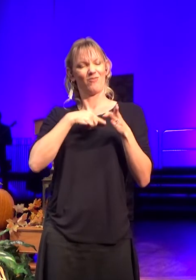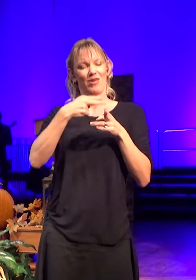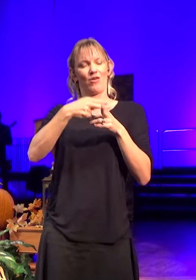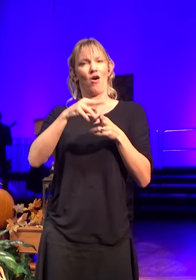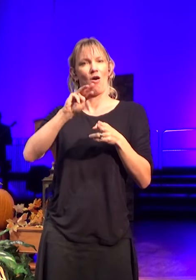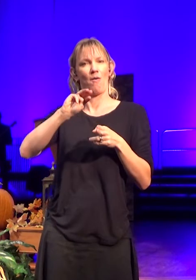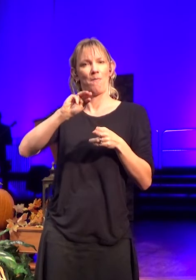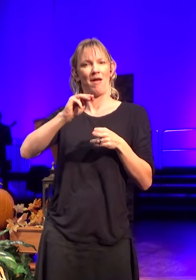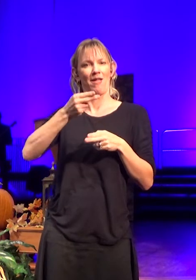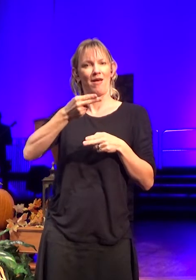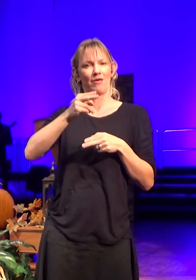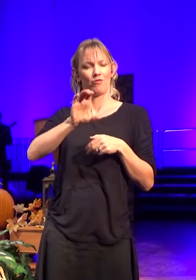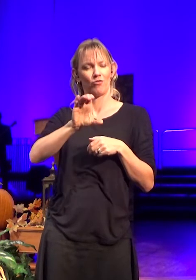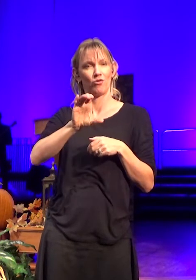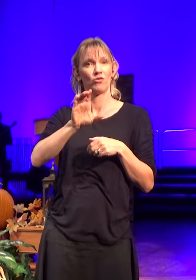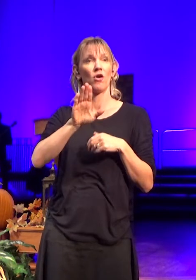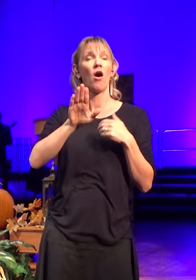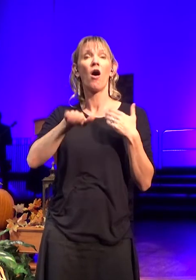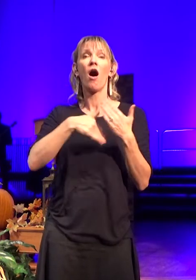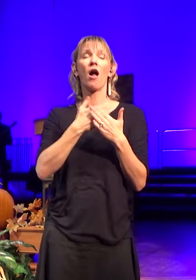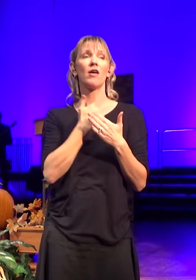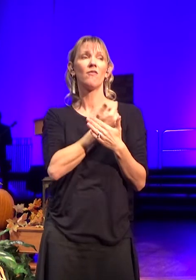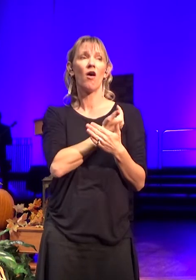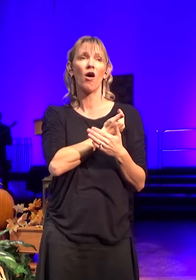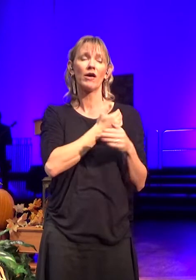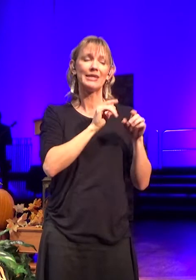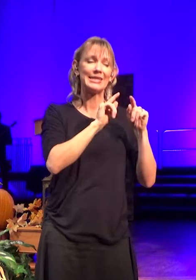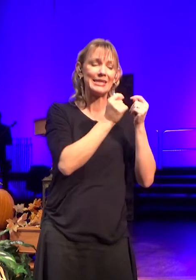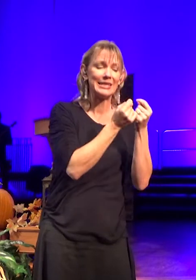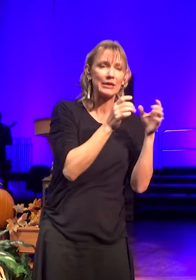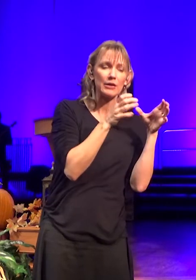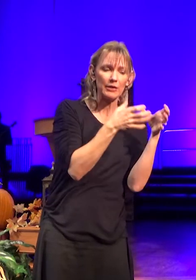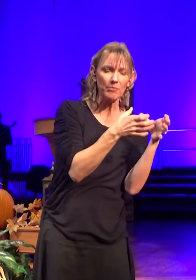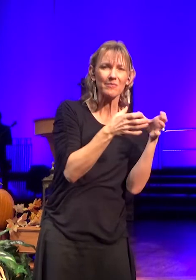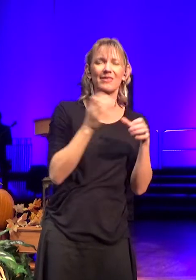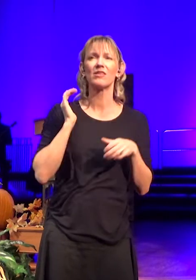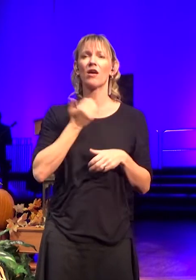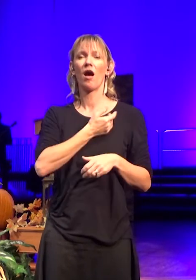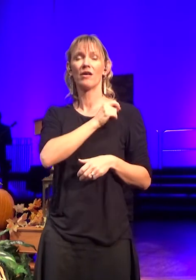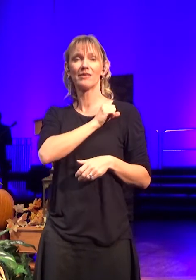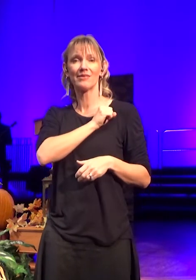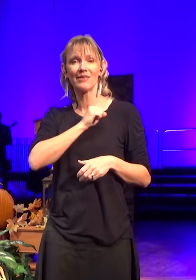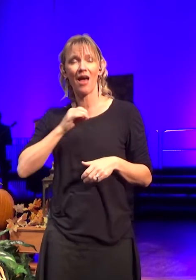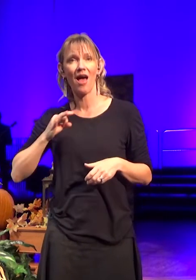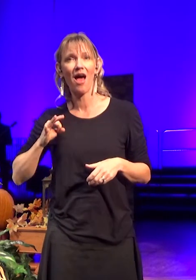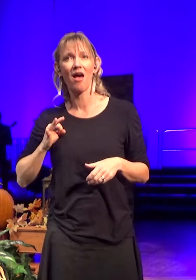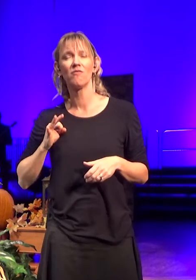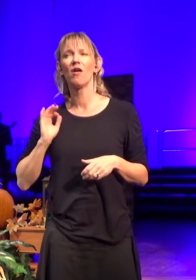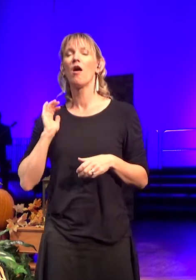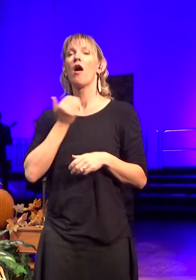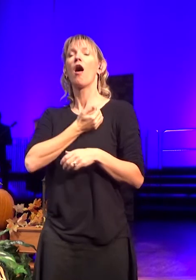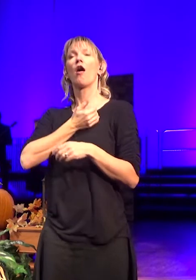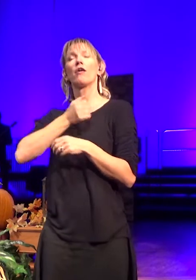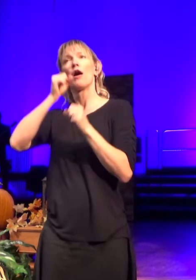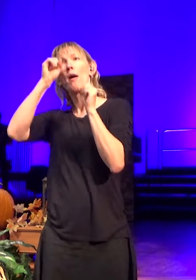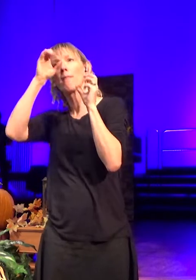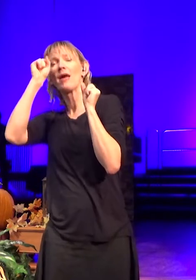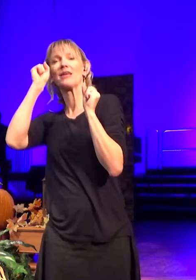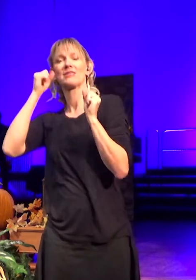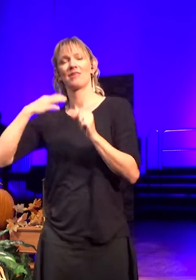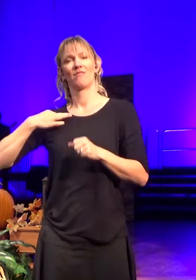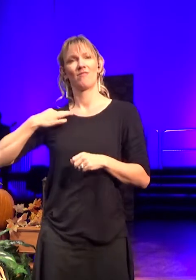Church. All of our teams, all of our staff, all of